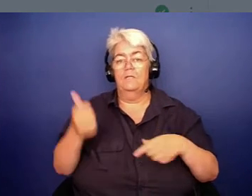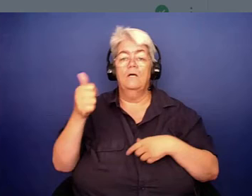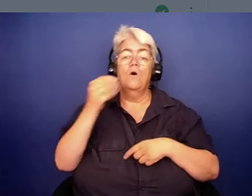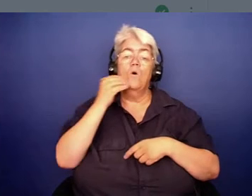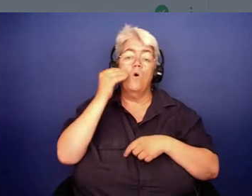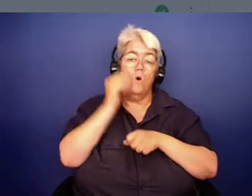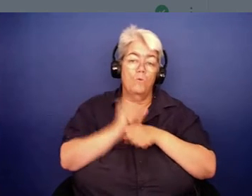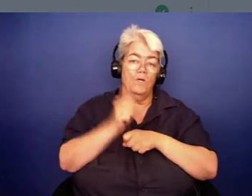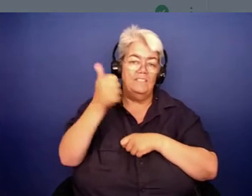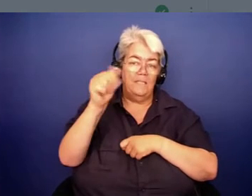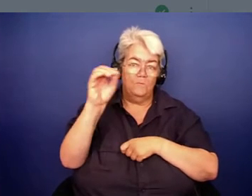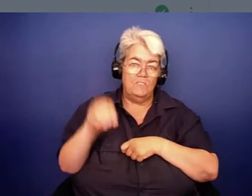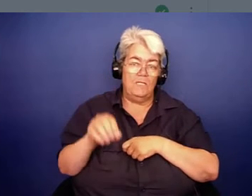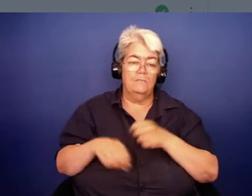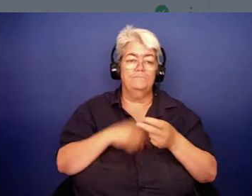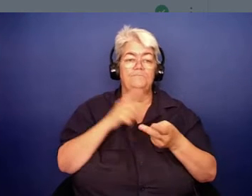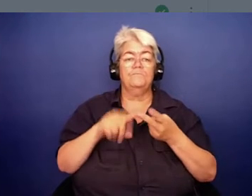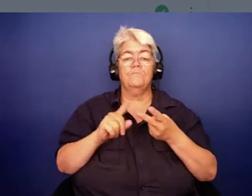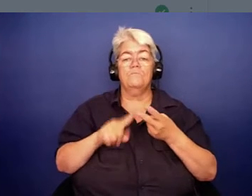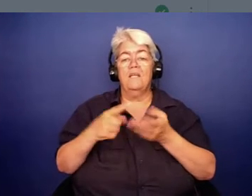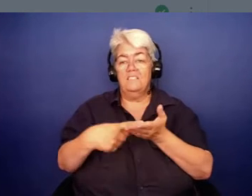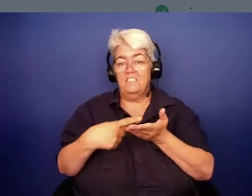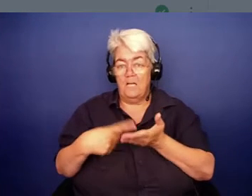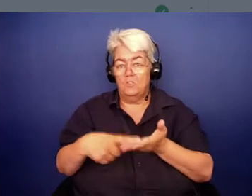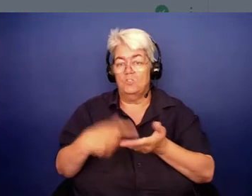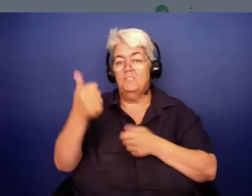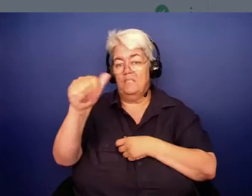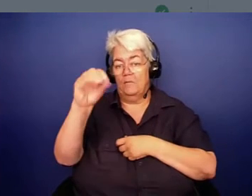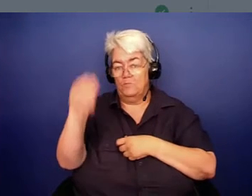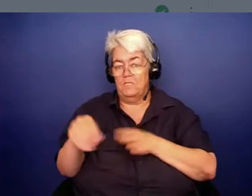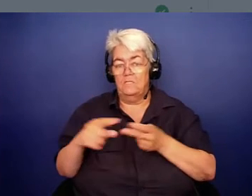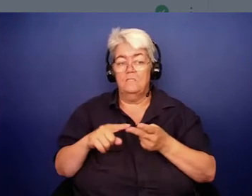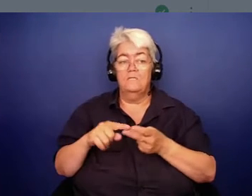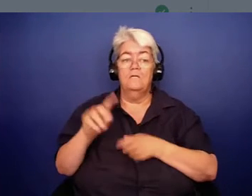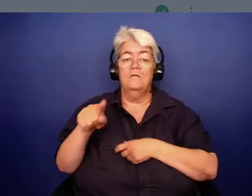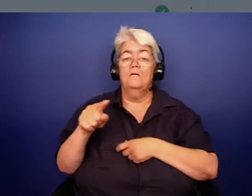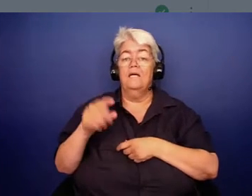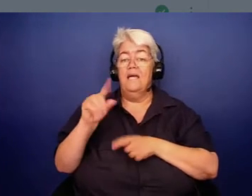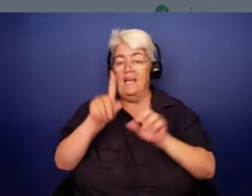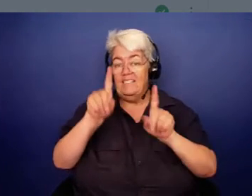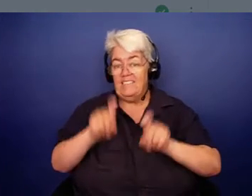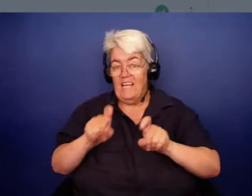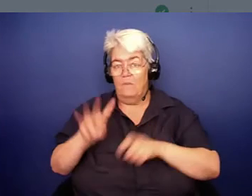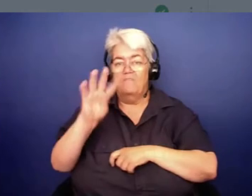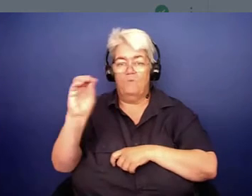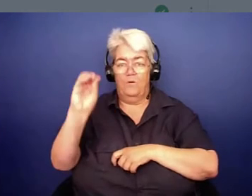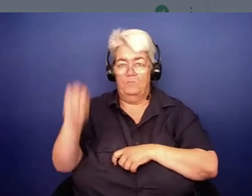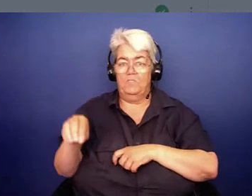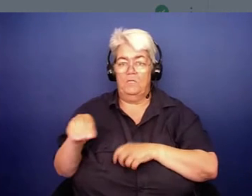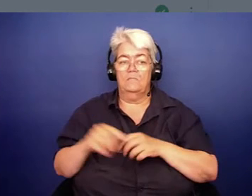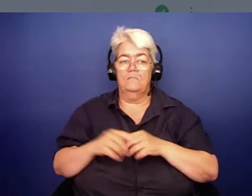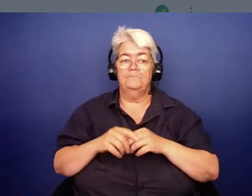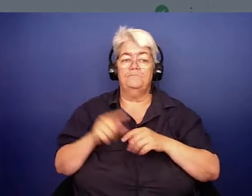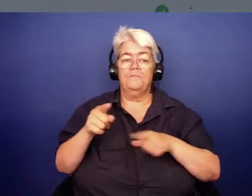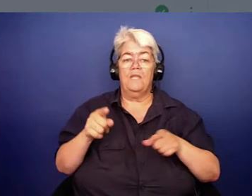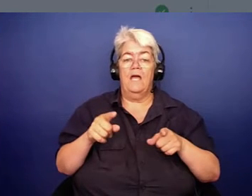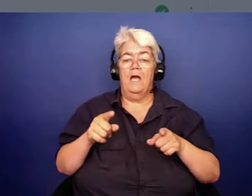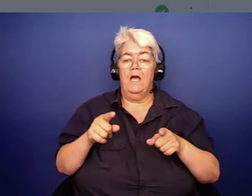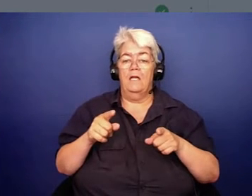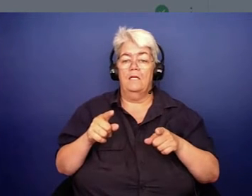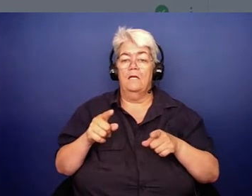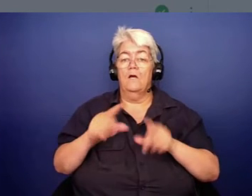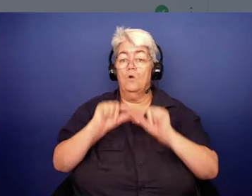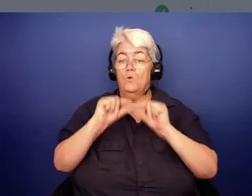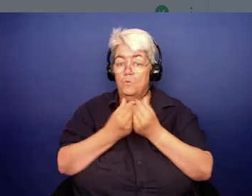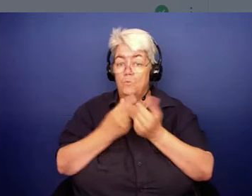homework, 10% for discussions, 40% for exams, and 40% for the